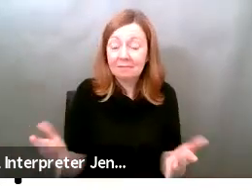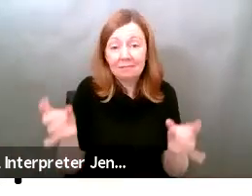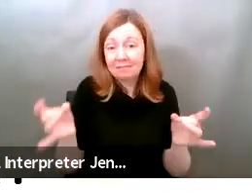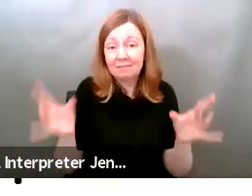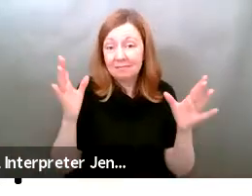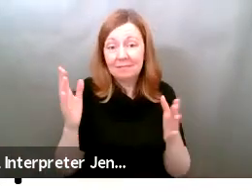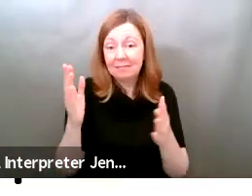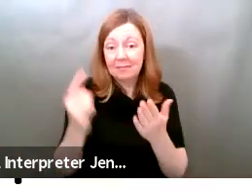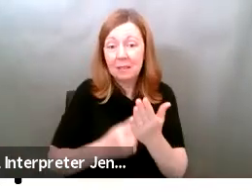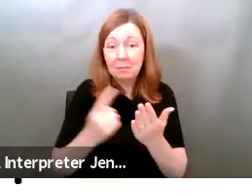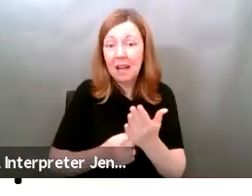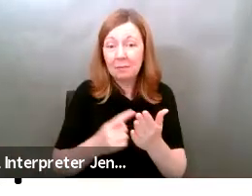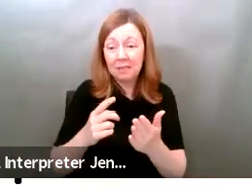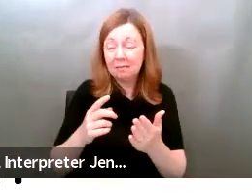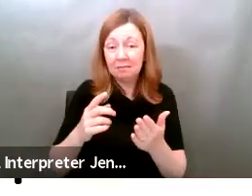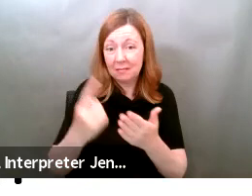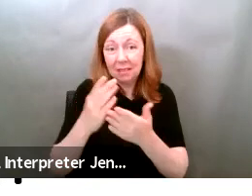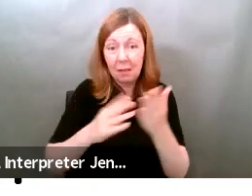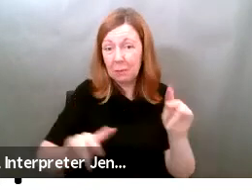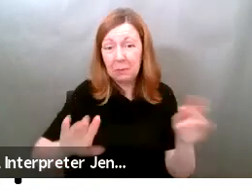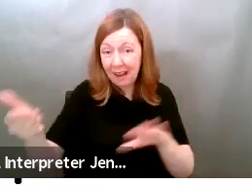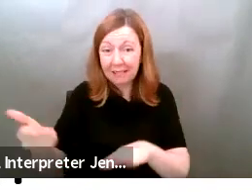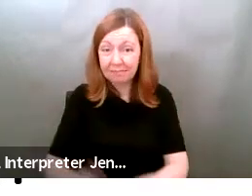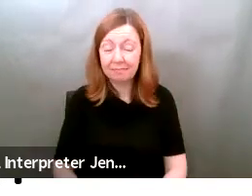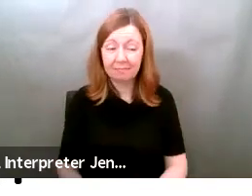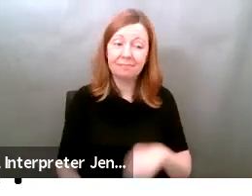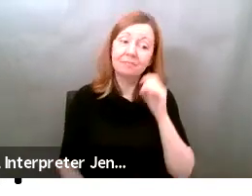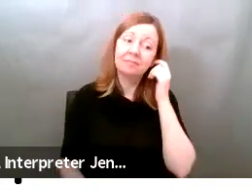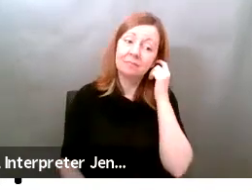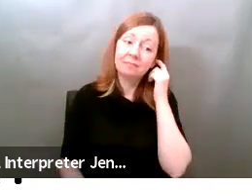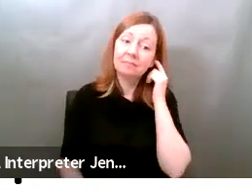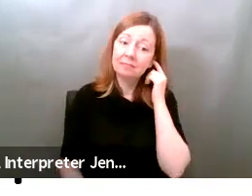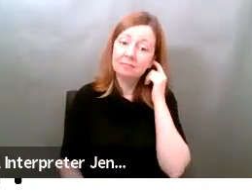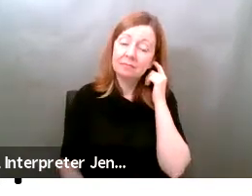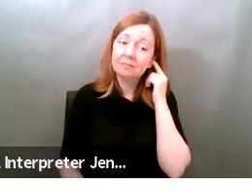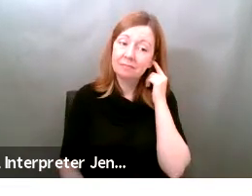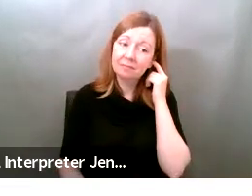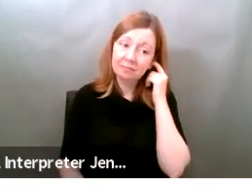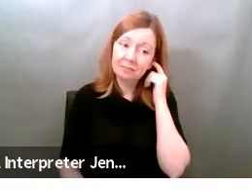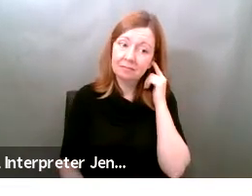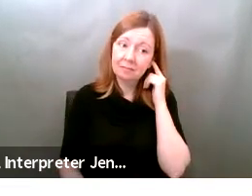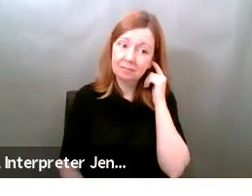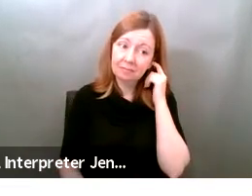devastating sometimes results. Next slide.